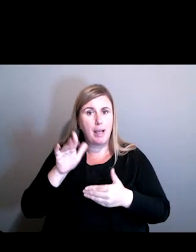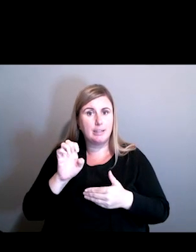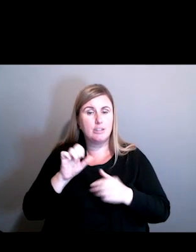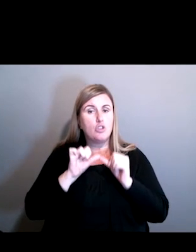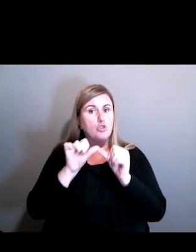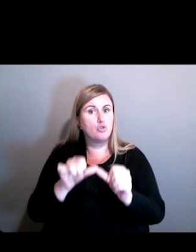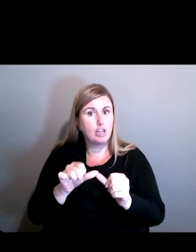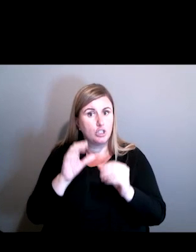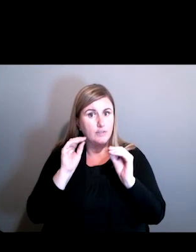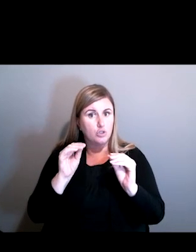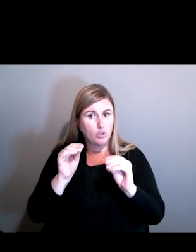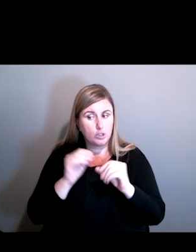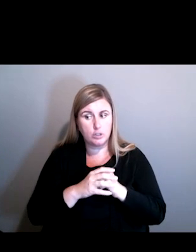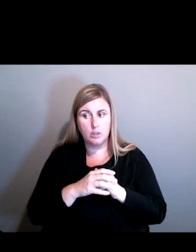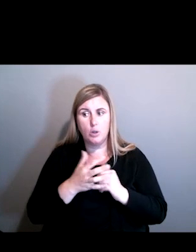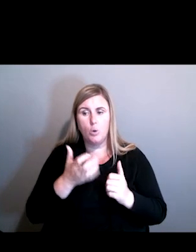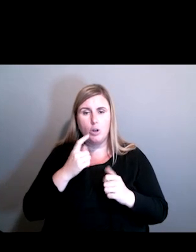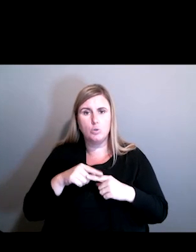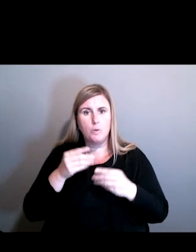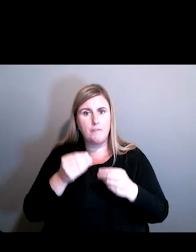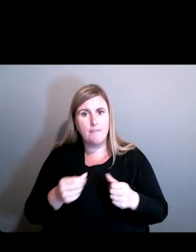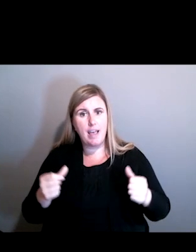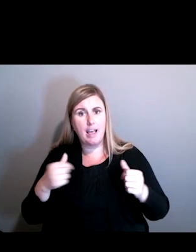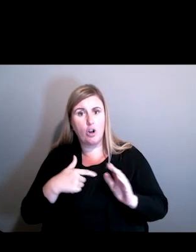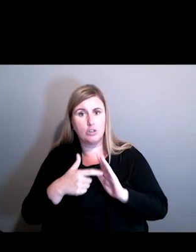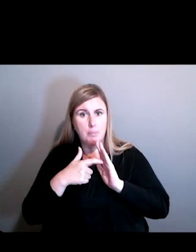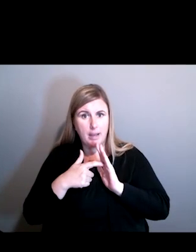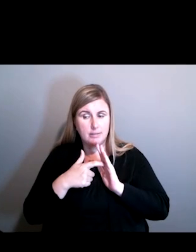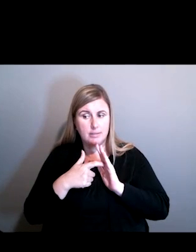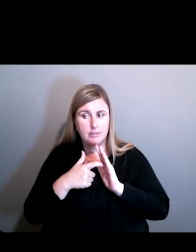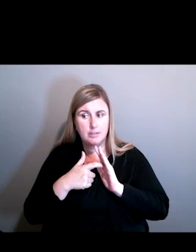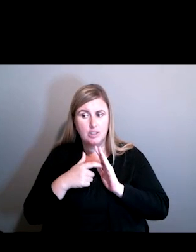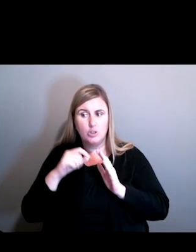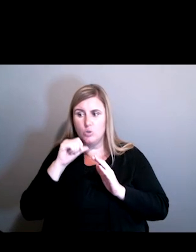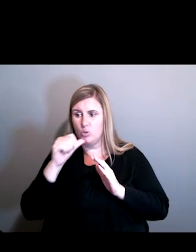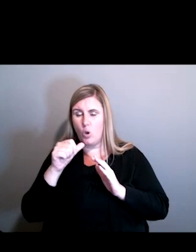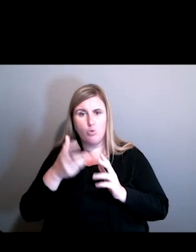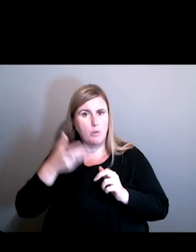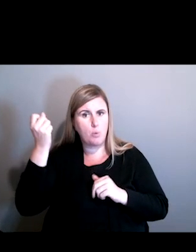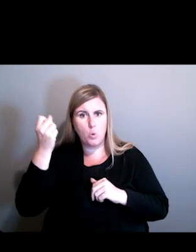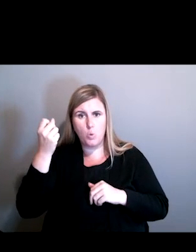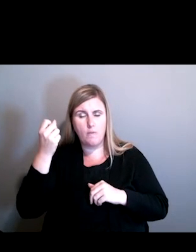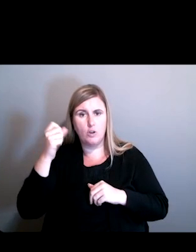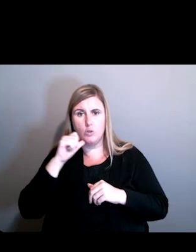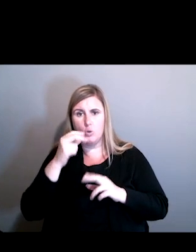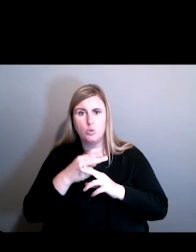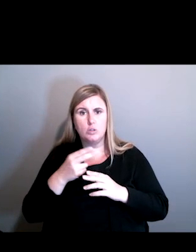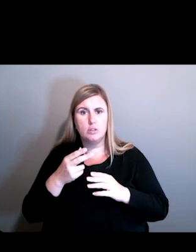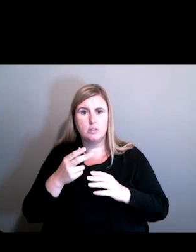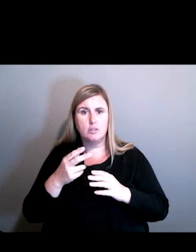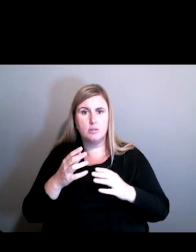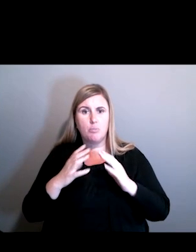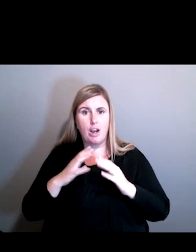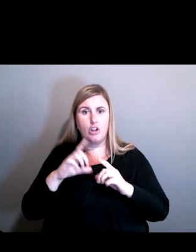look at our duration of instruction. We want to fade in our demands. Don't remove demands. Don't use a break card, because